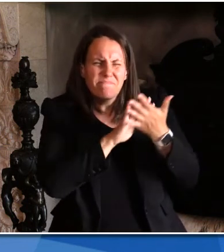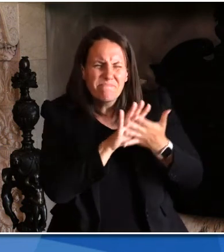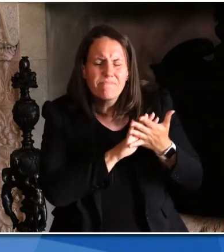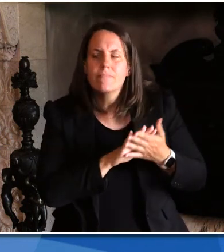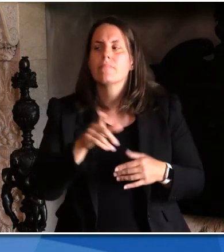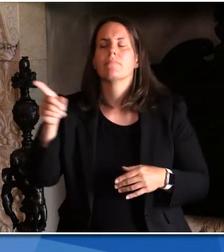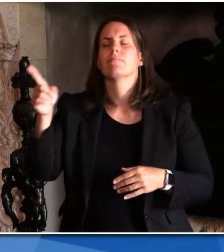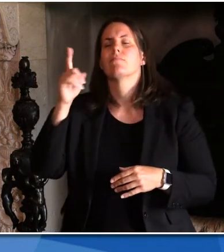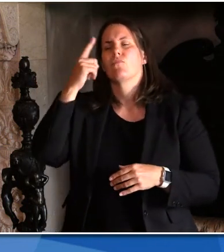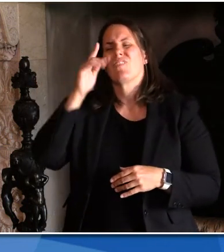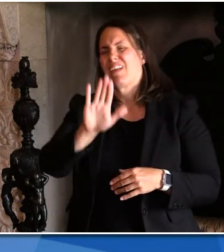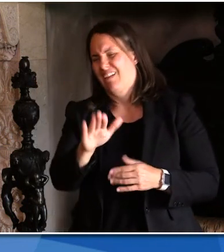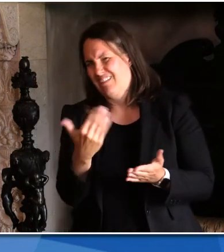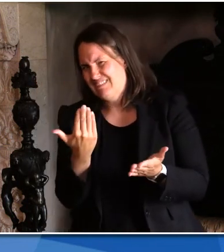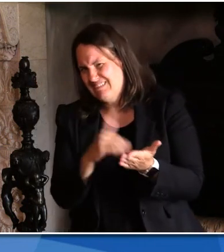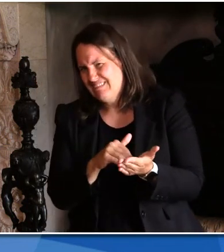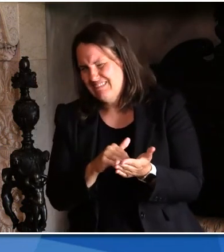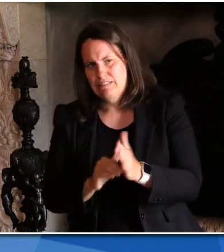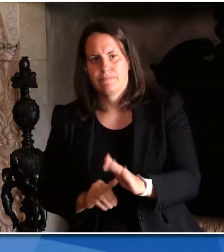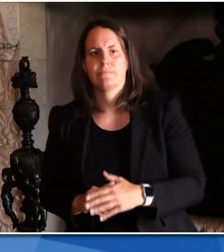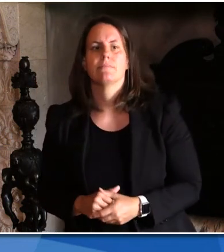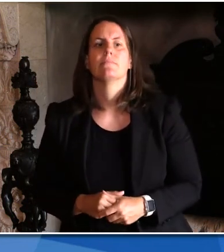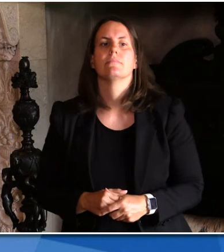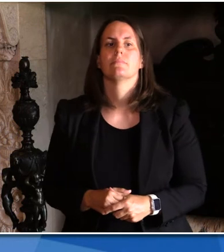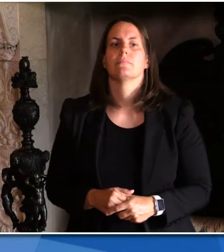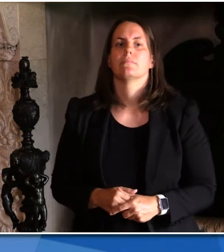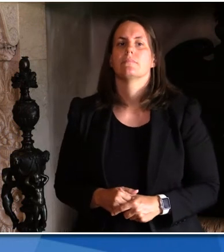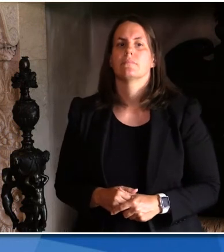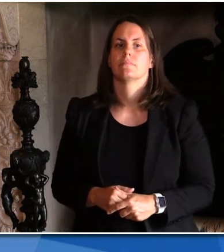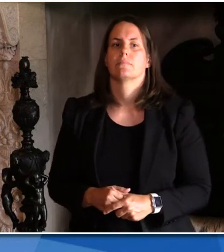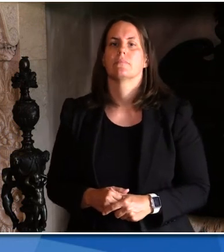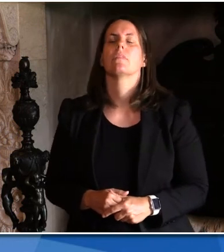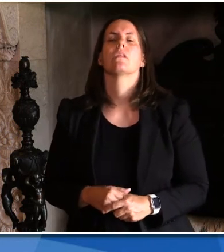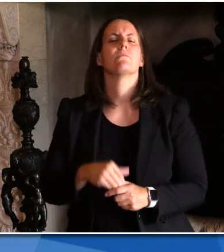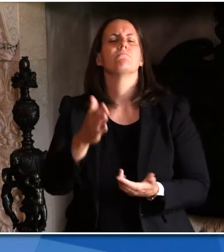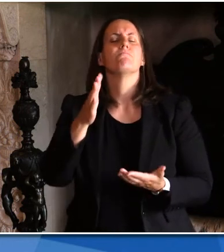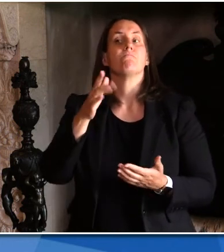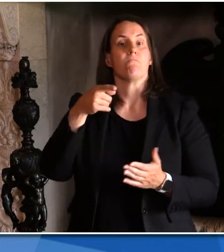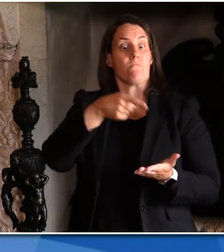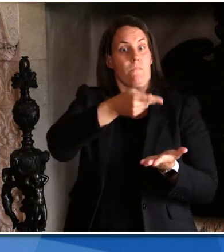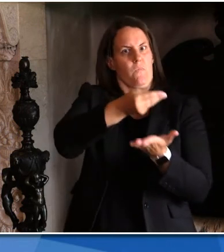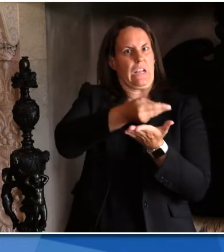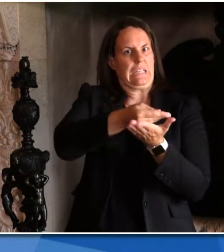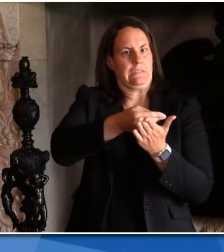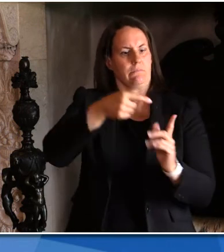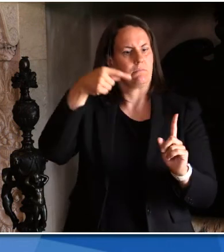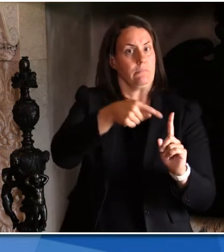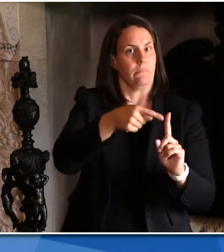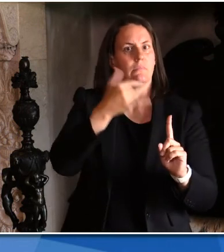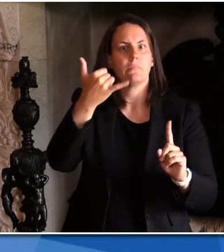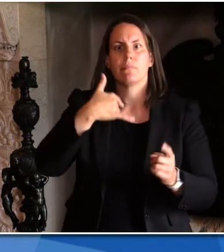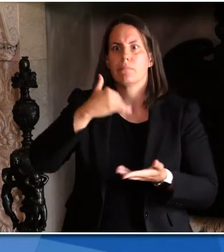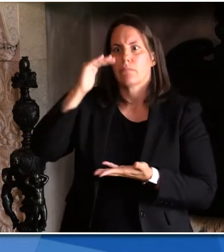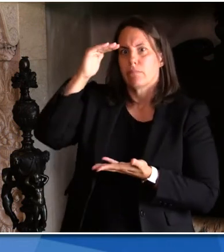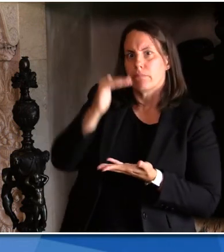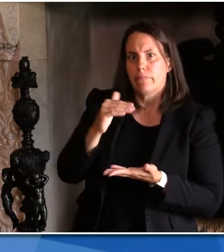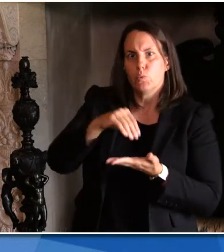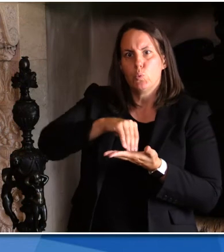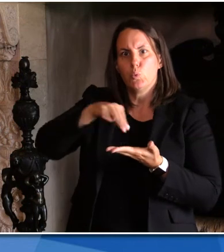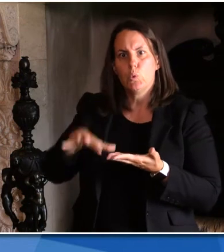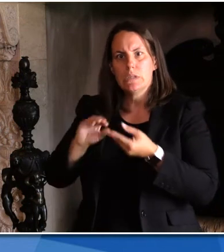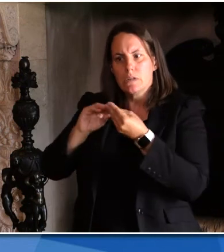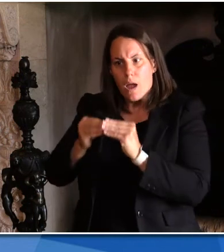How will the funding work? With the classroom sizes, busing issues, it seems like districts like Milwaukee and certainly rural districts will need